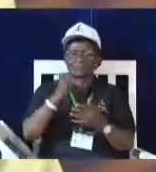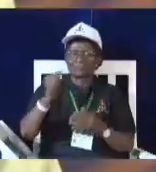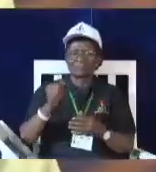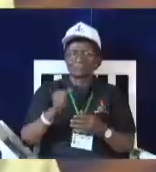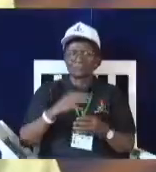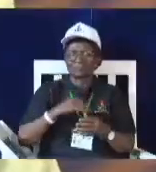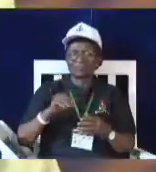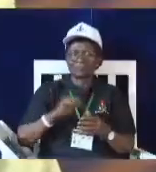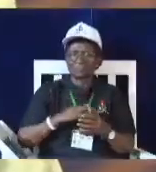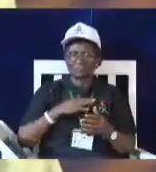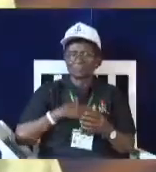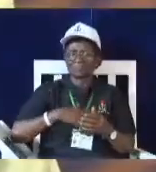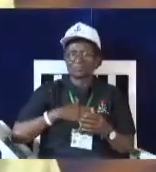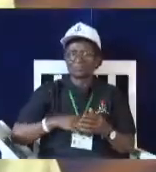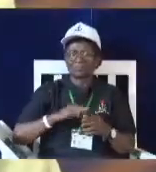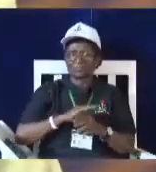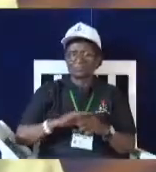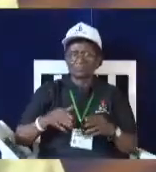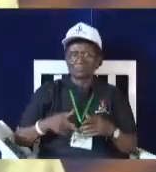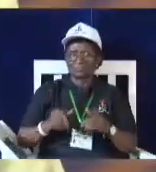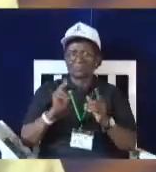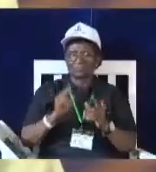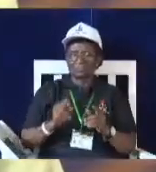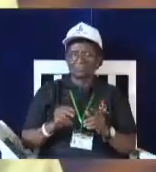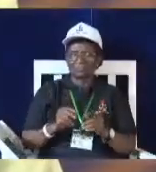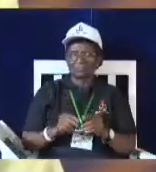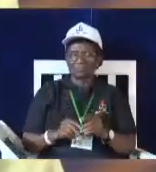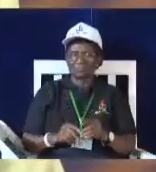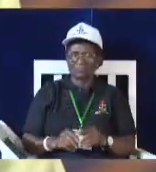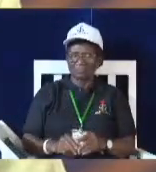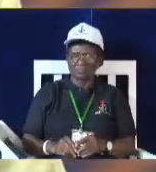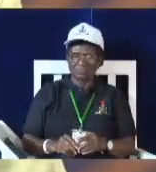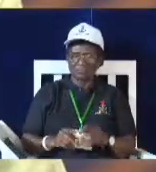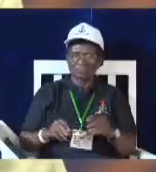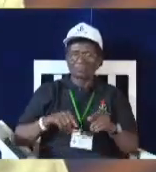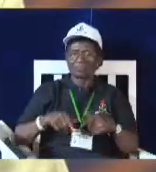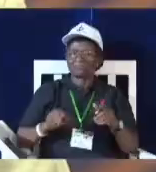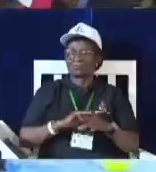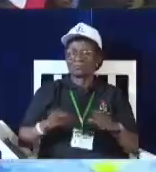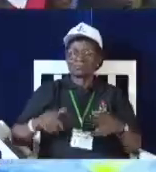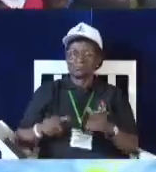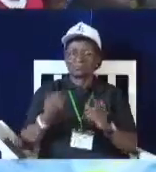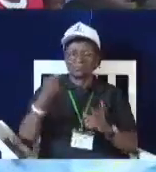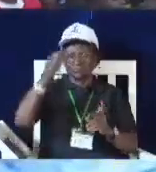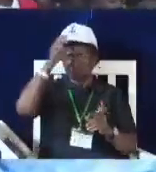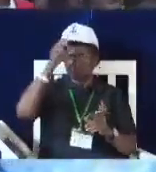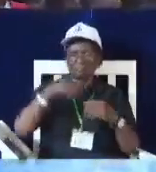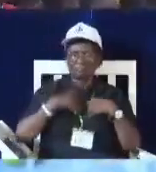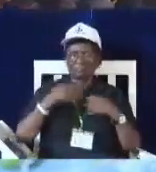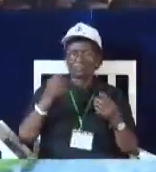Amen. And please, Lord, don't let the devil have anything to do with them again.